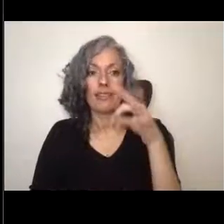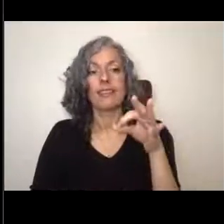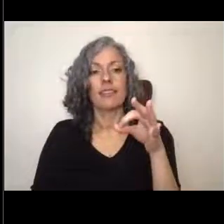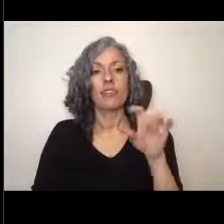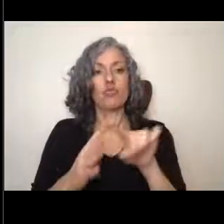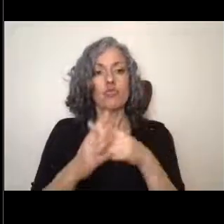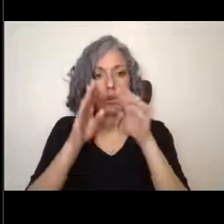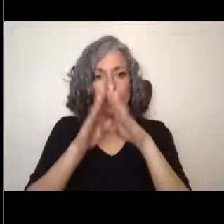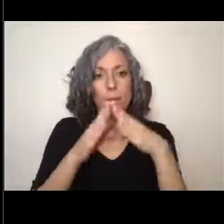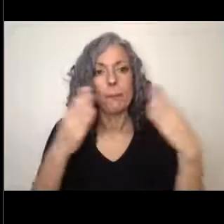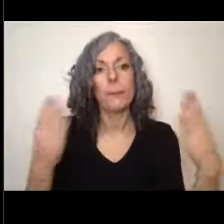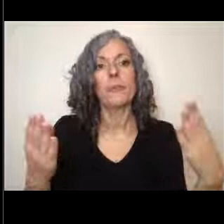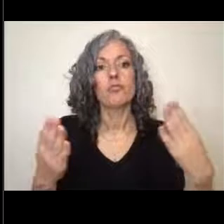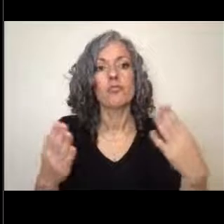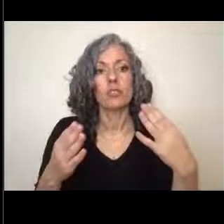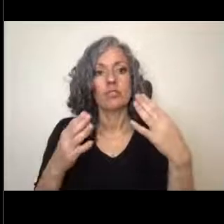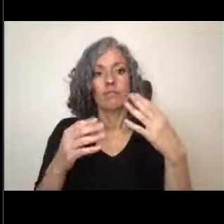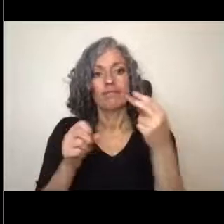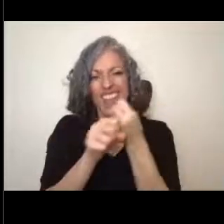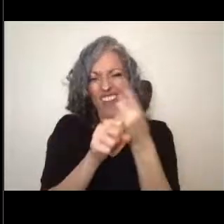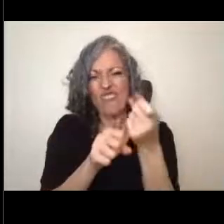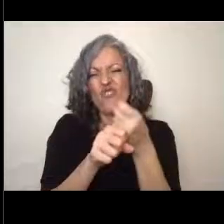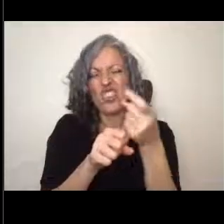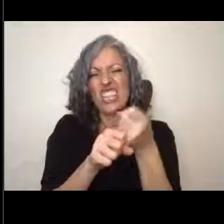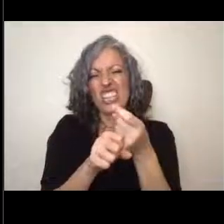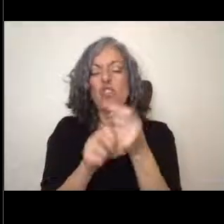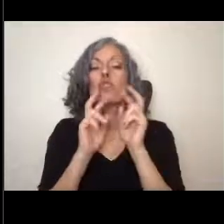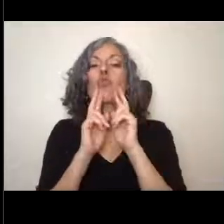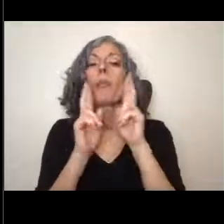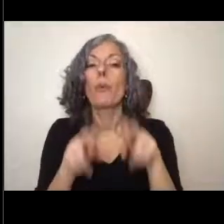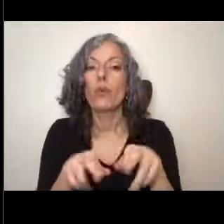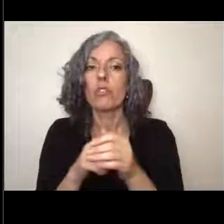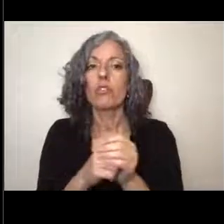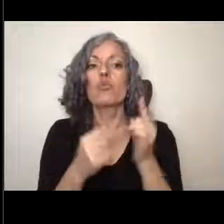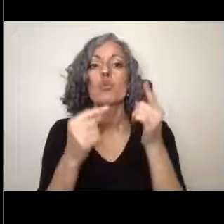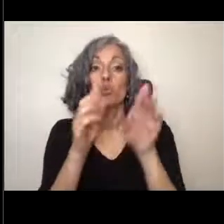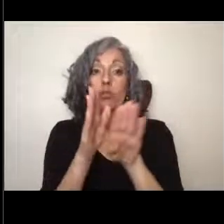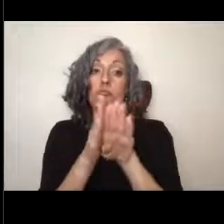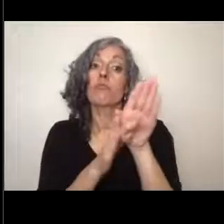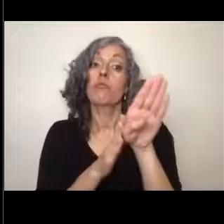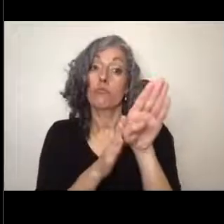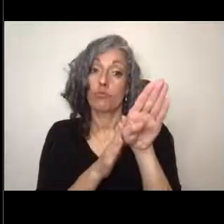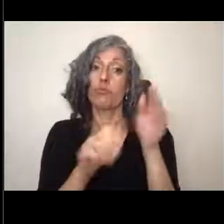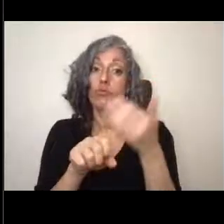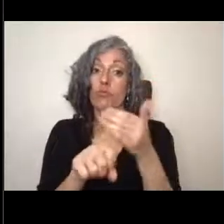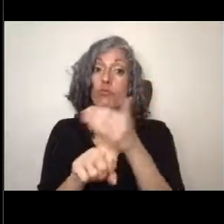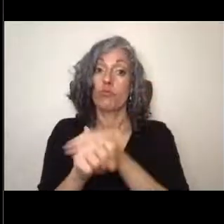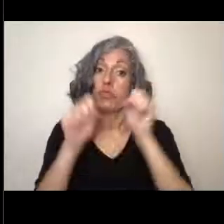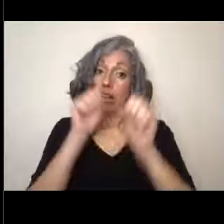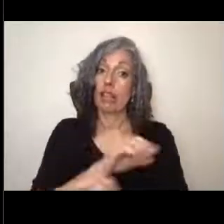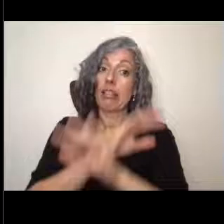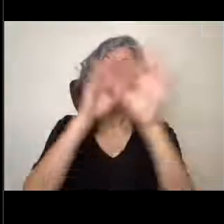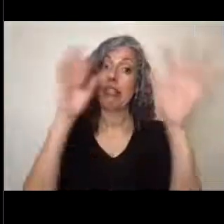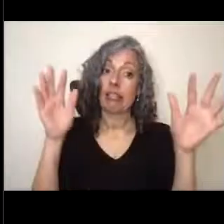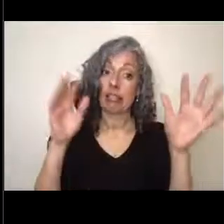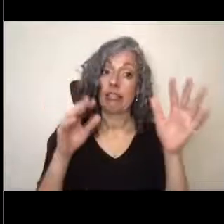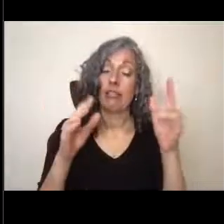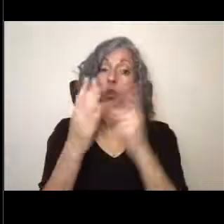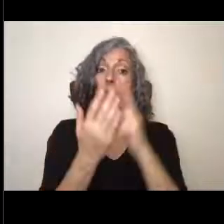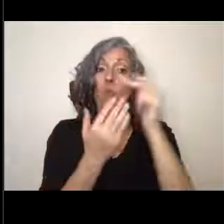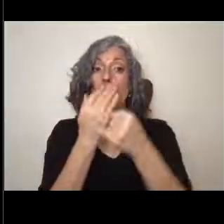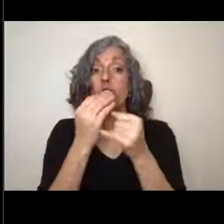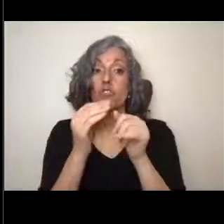annual Active Transportation Program Status Report to improve program transparency and summarize project progress. And